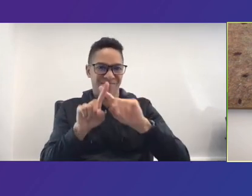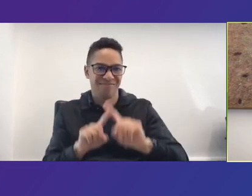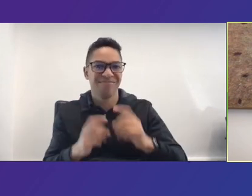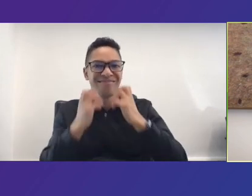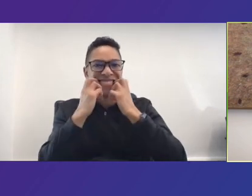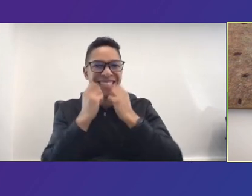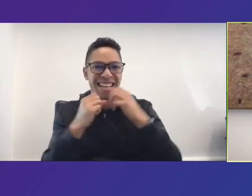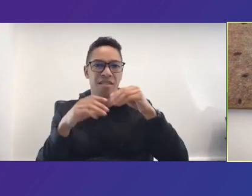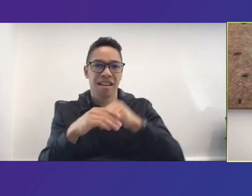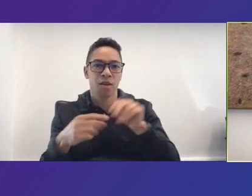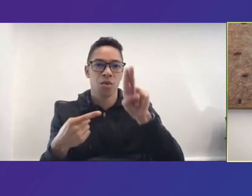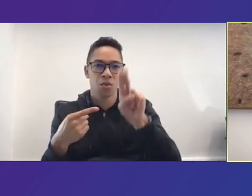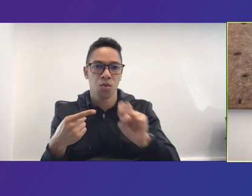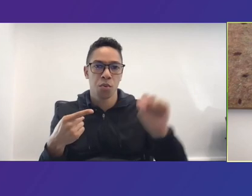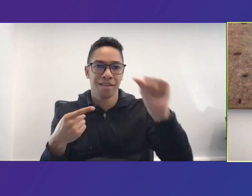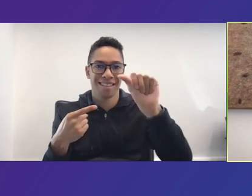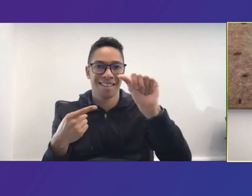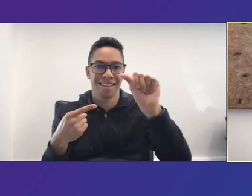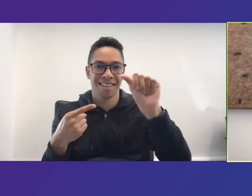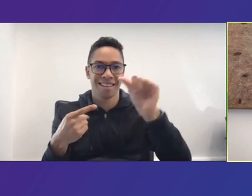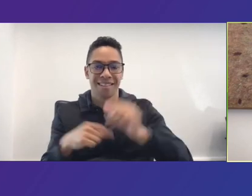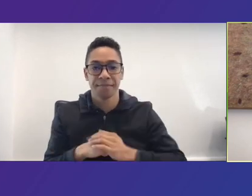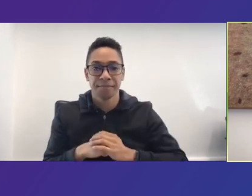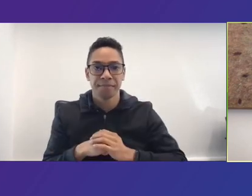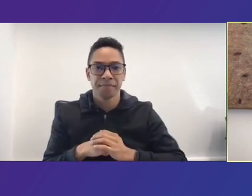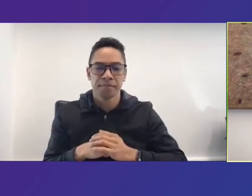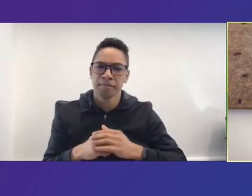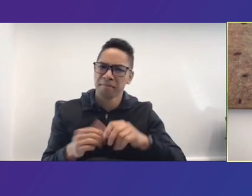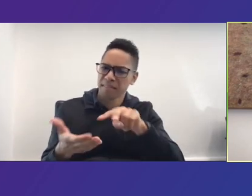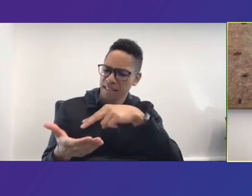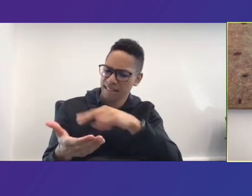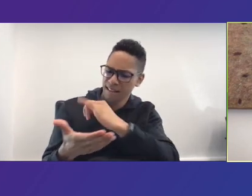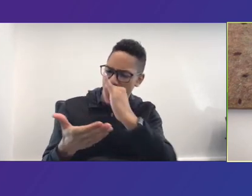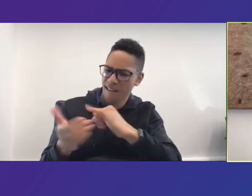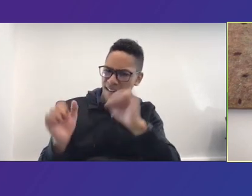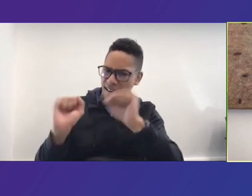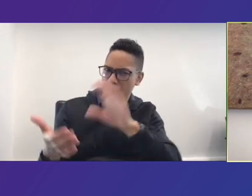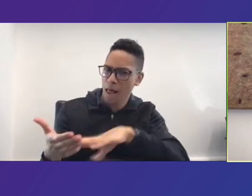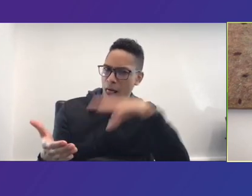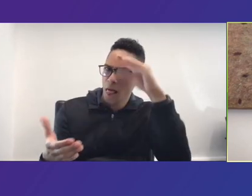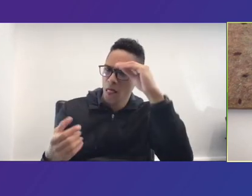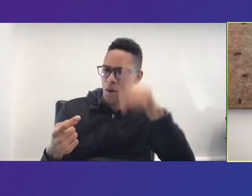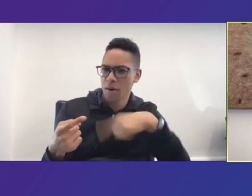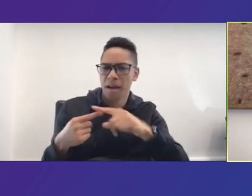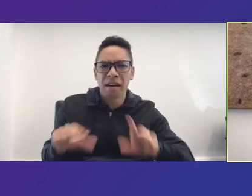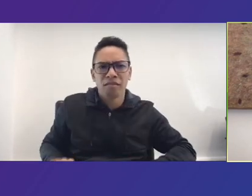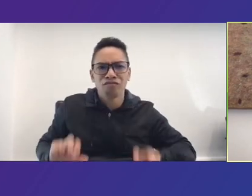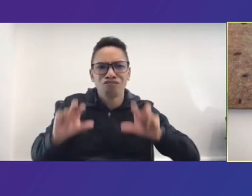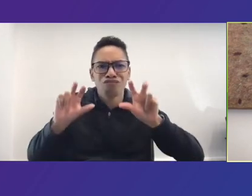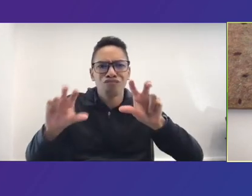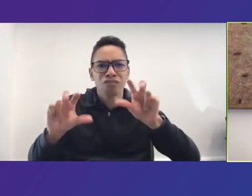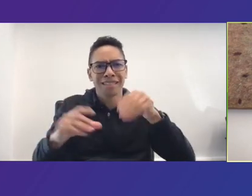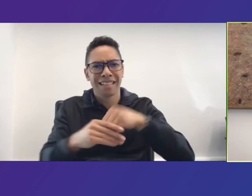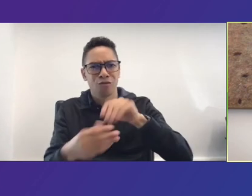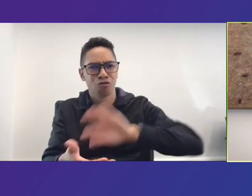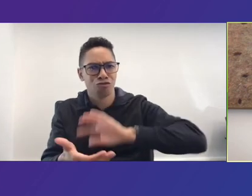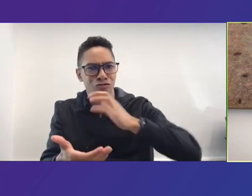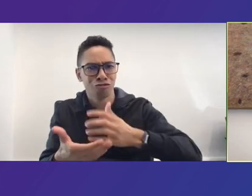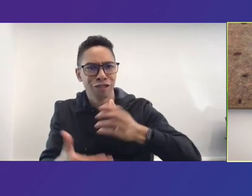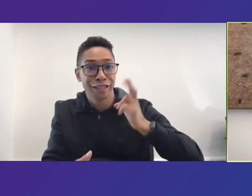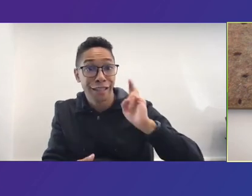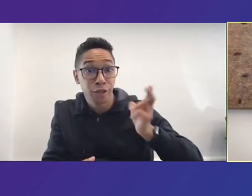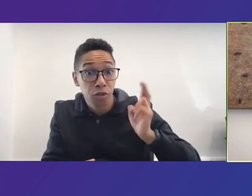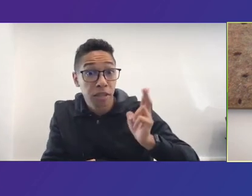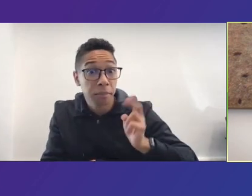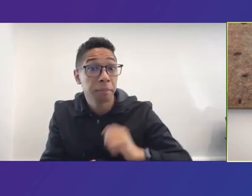the United States. What can dance artists today learn from investing in the rich history? The presentation